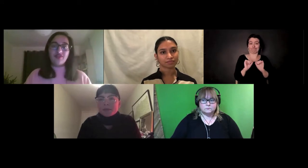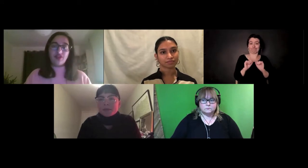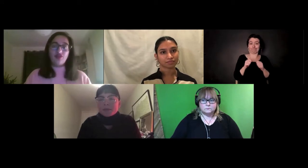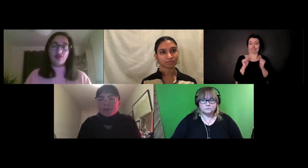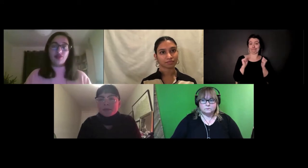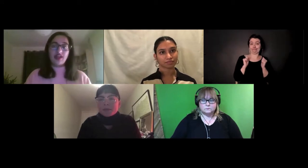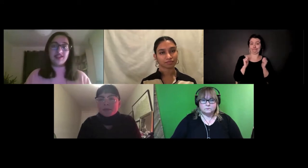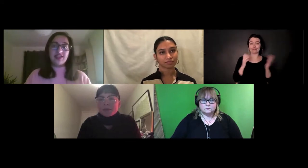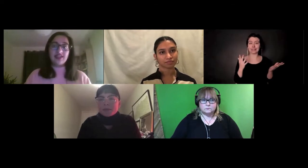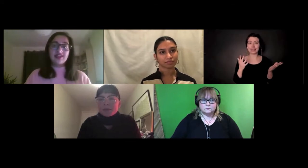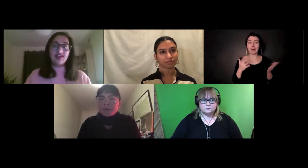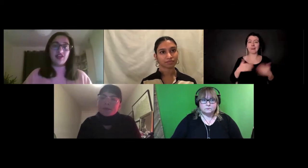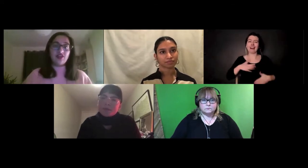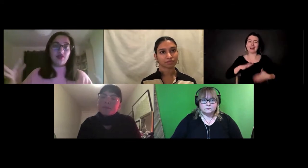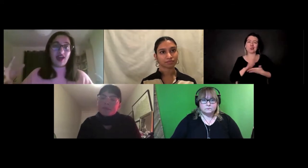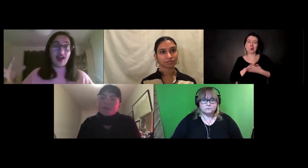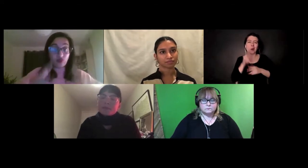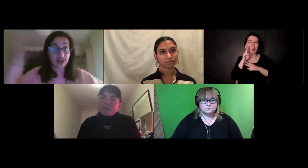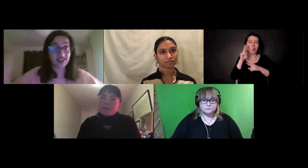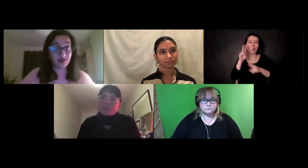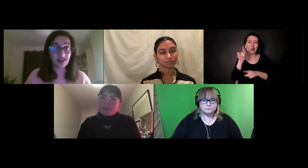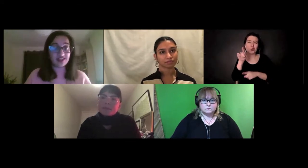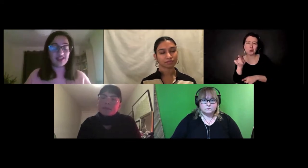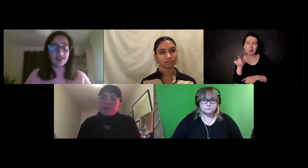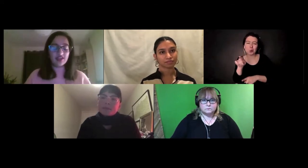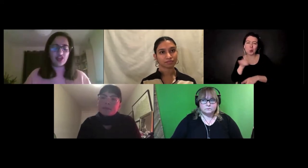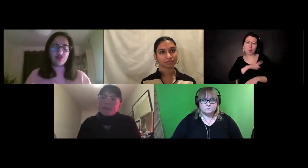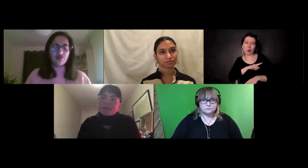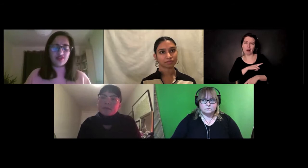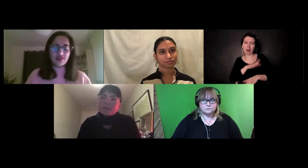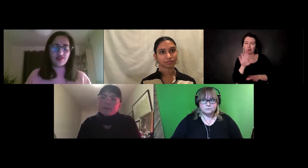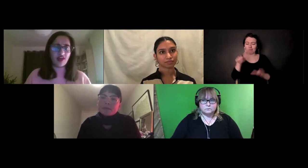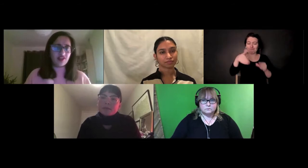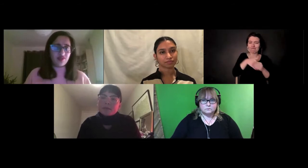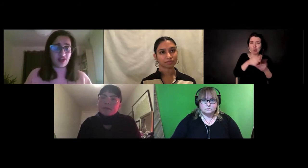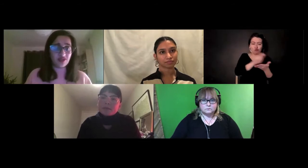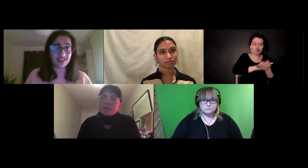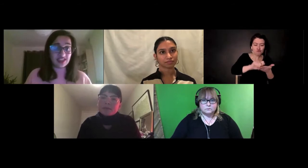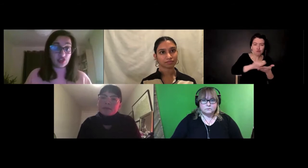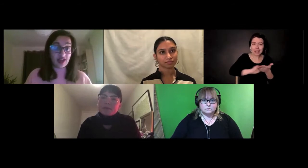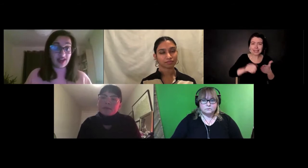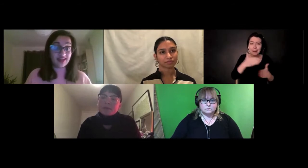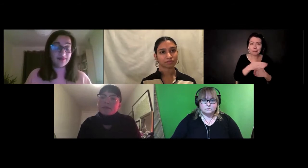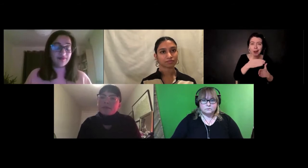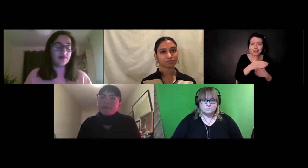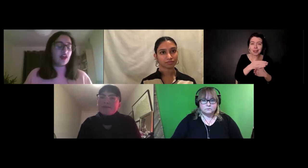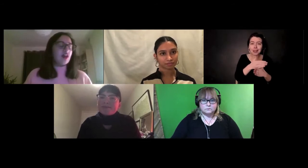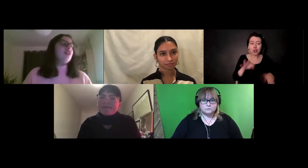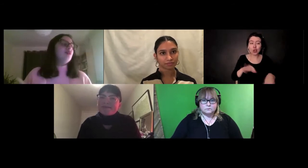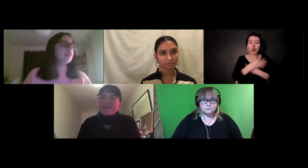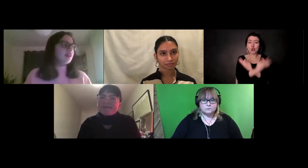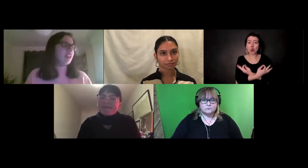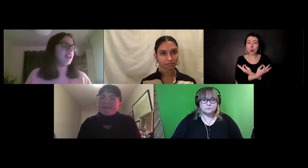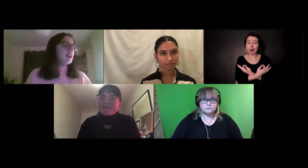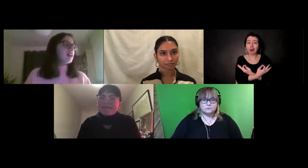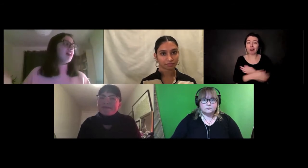have incorporated, you know, a writing practice. You also are doing yoga teacher training. You're